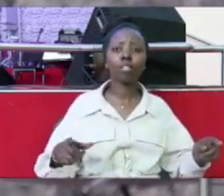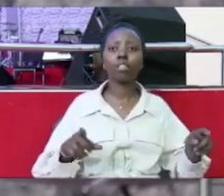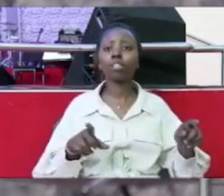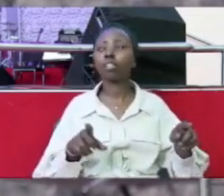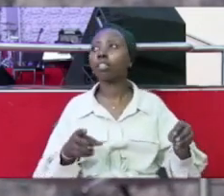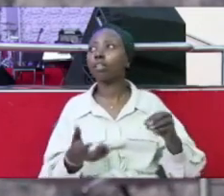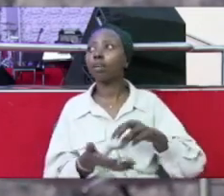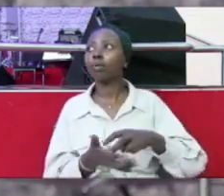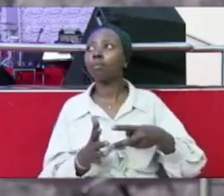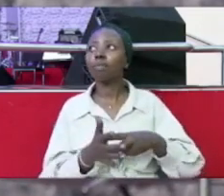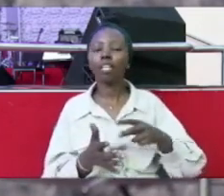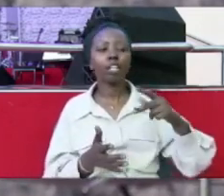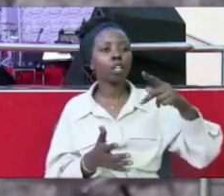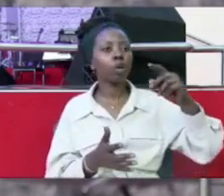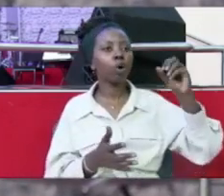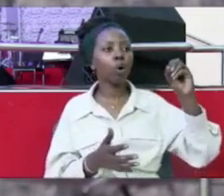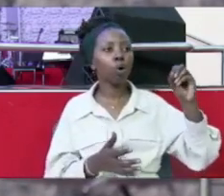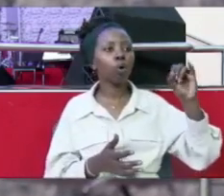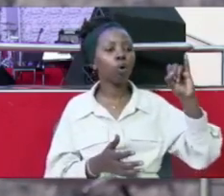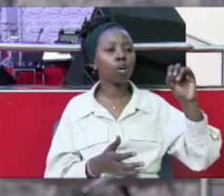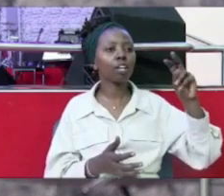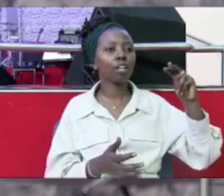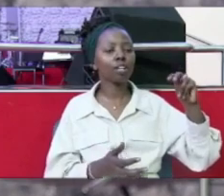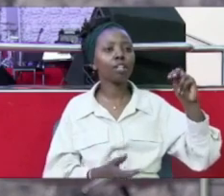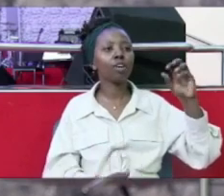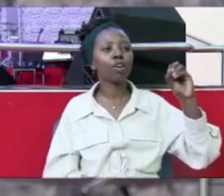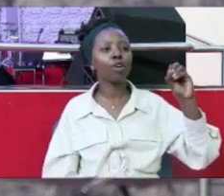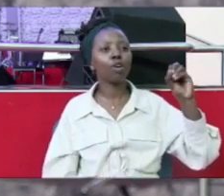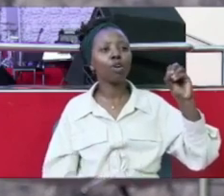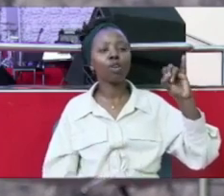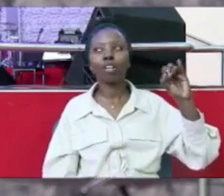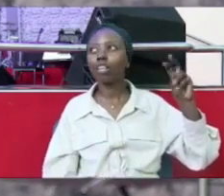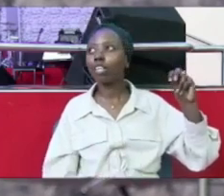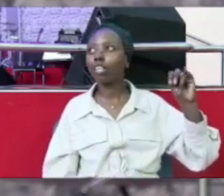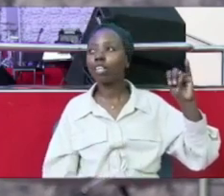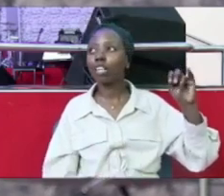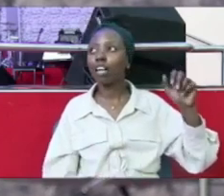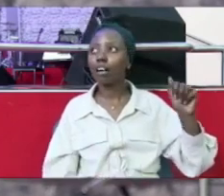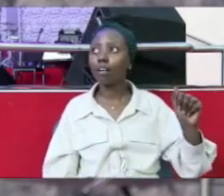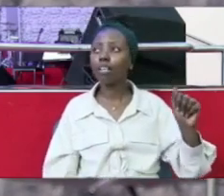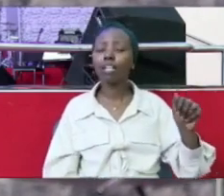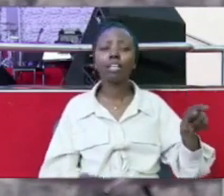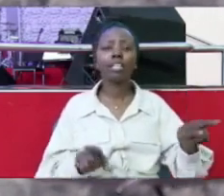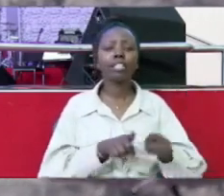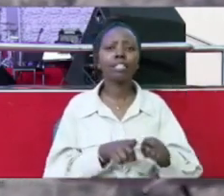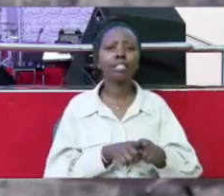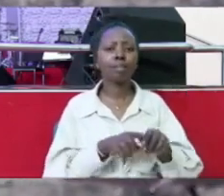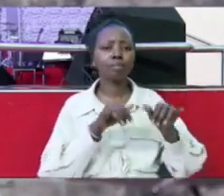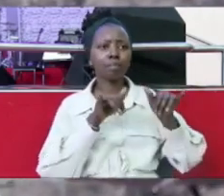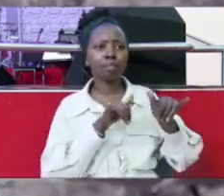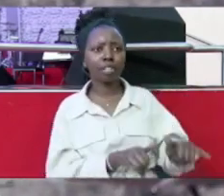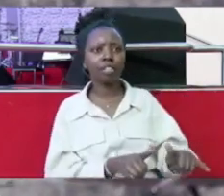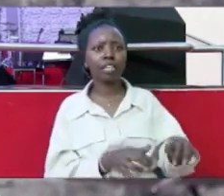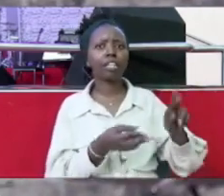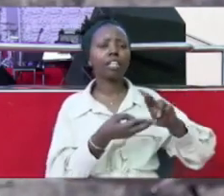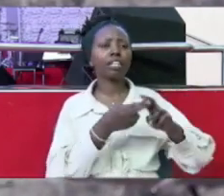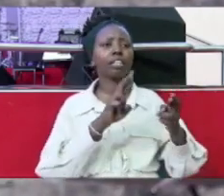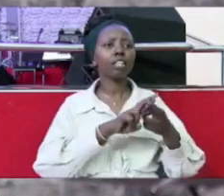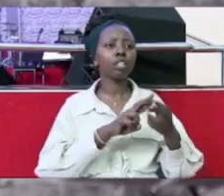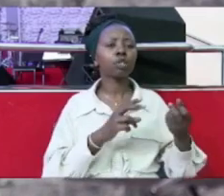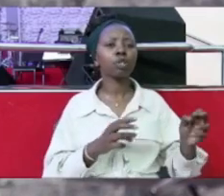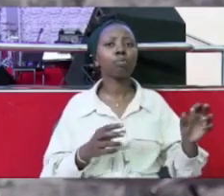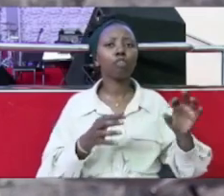koinonia. This word koinonia means maintaining a relationship of unity. Jambo hili ama neno hili koinonia linamaanisha ni kwamba